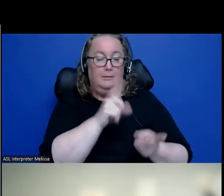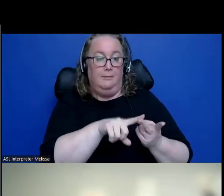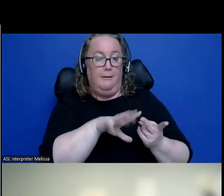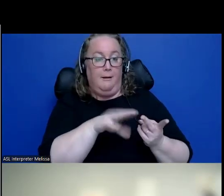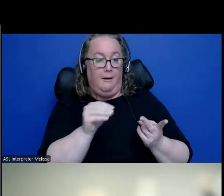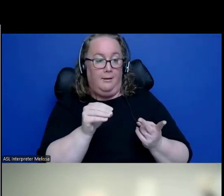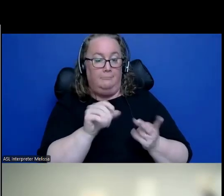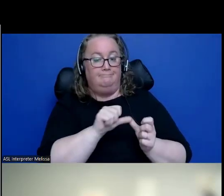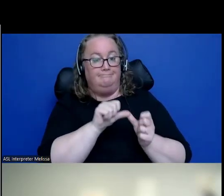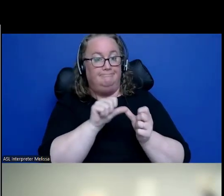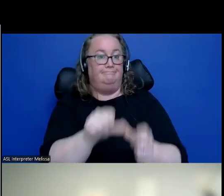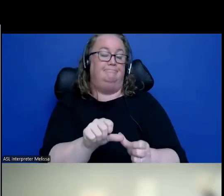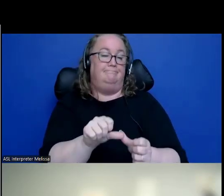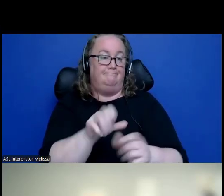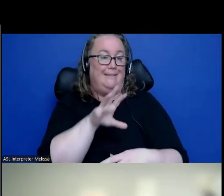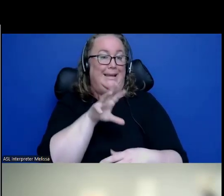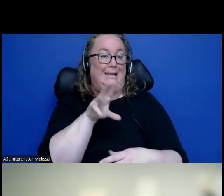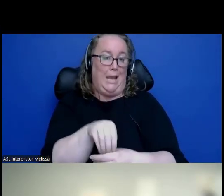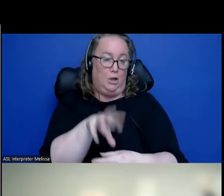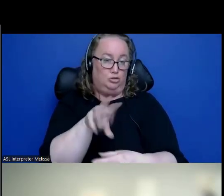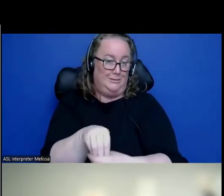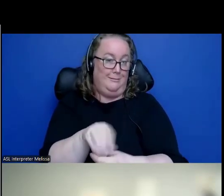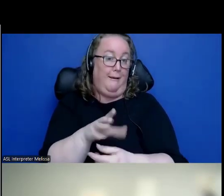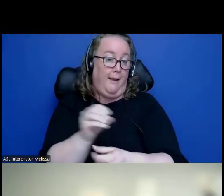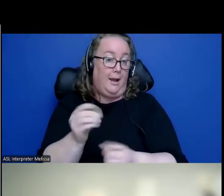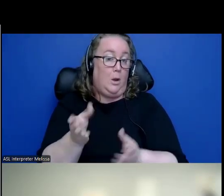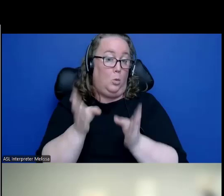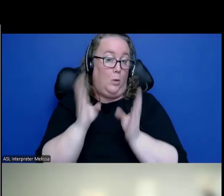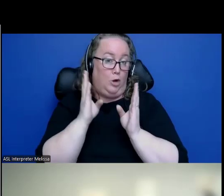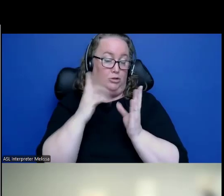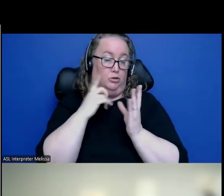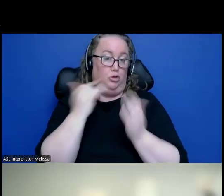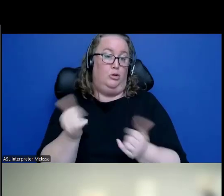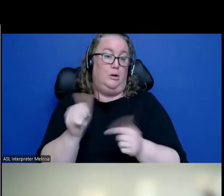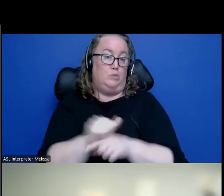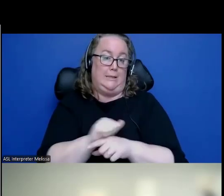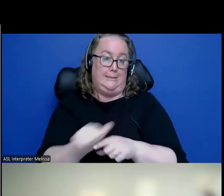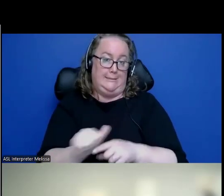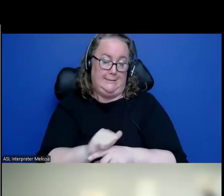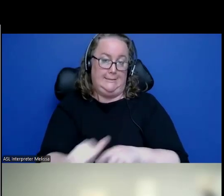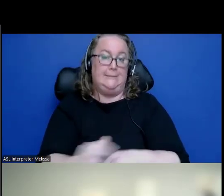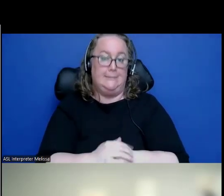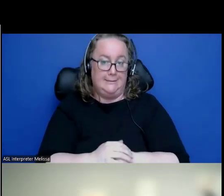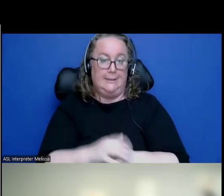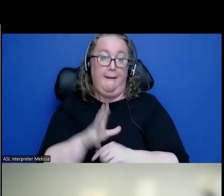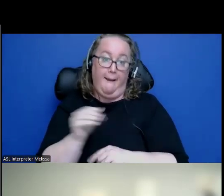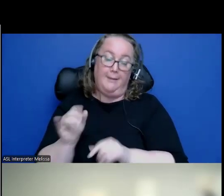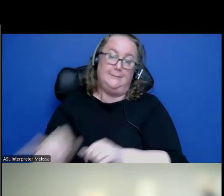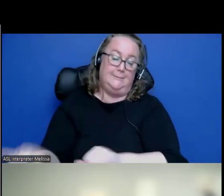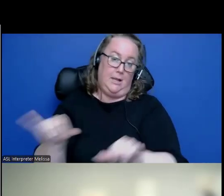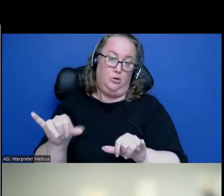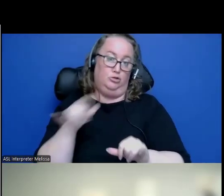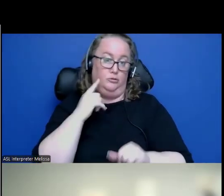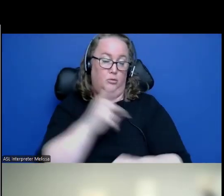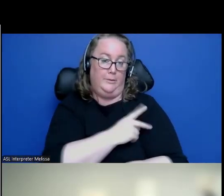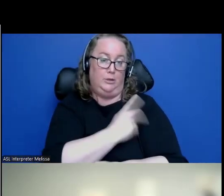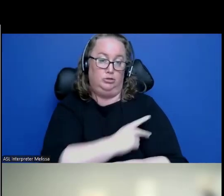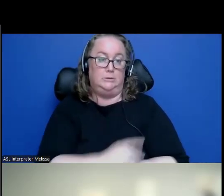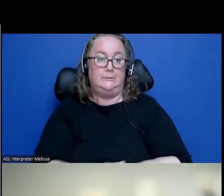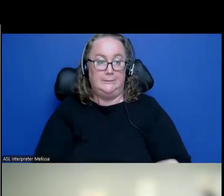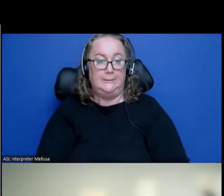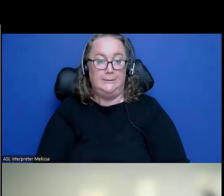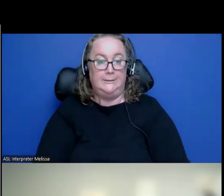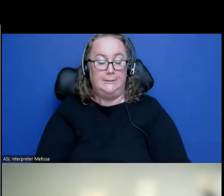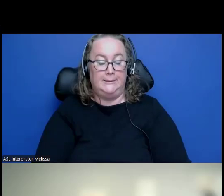a continuing engagement and awareness of current practices and standards of care.